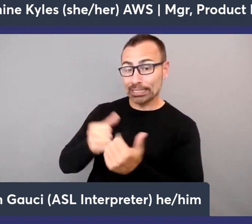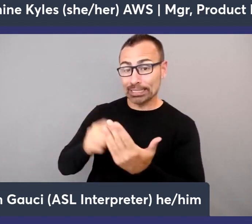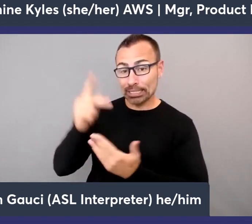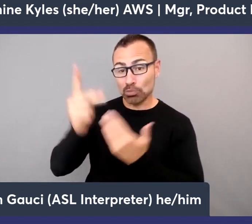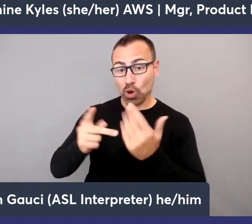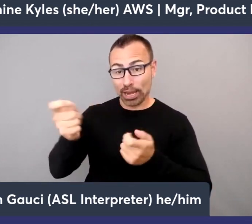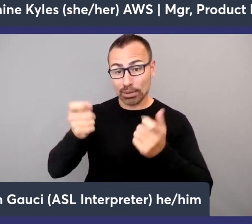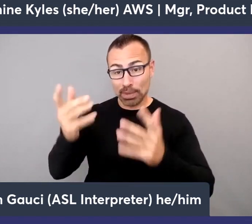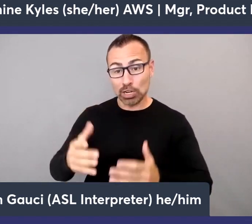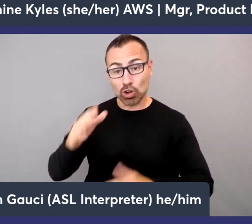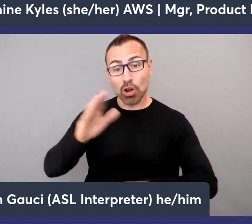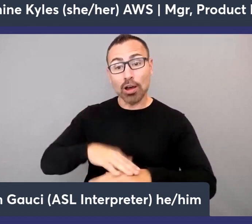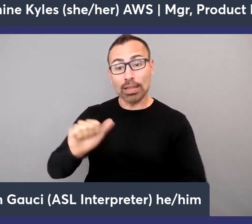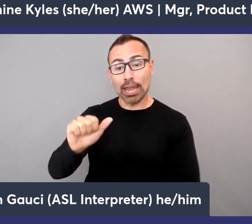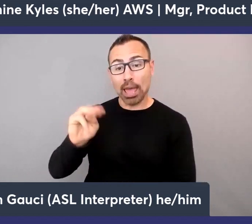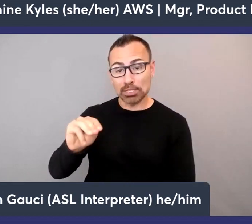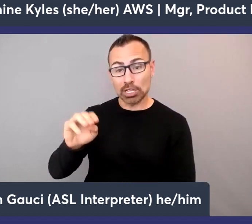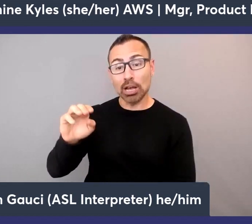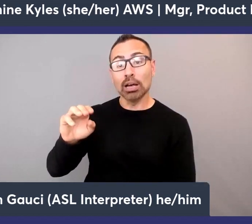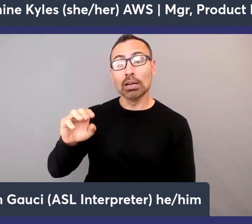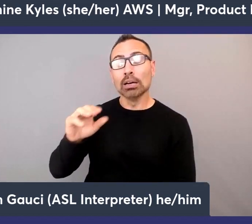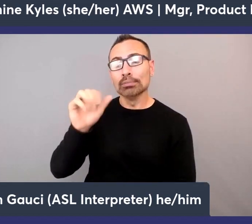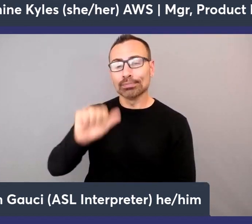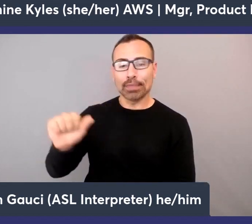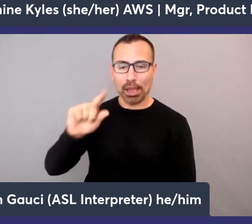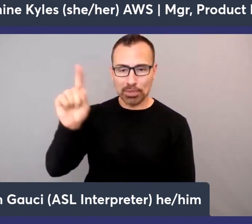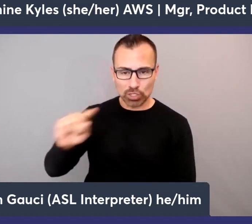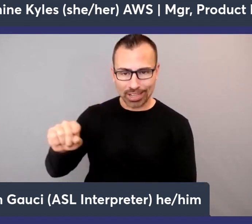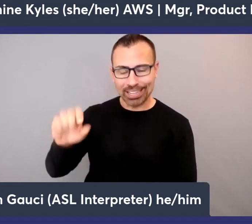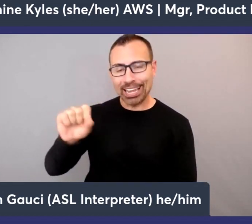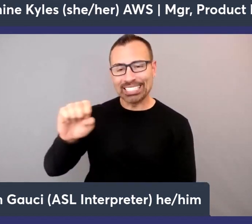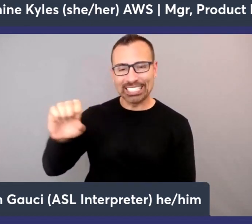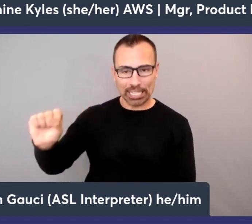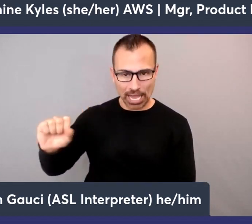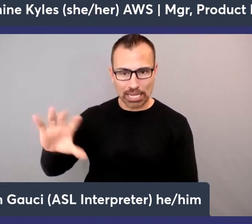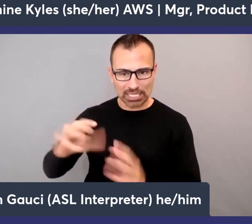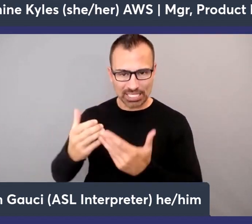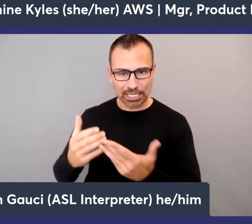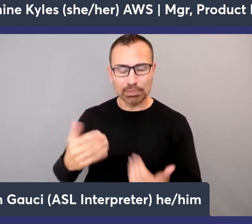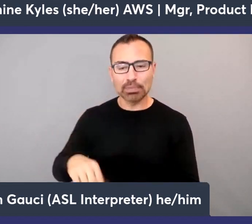Amazon SES team. You'll hear SES a lot. That's simple email service.